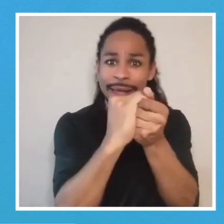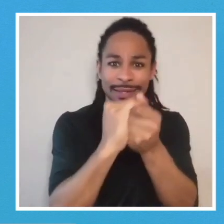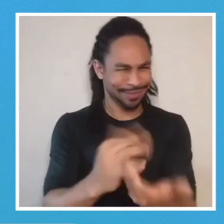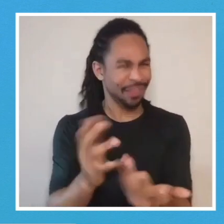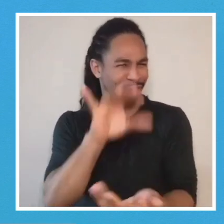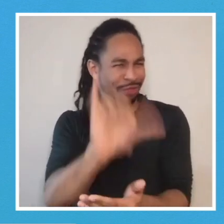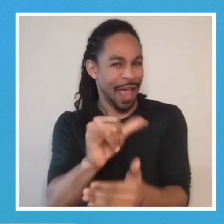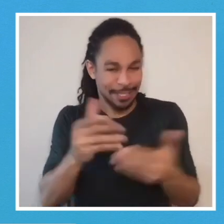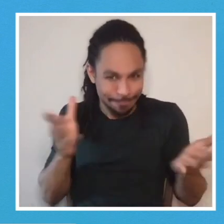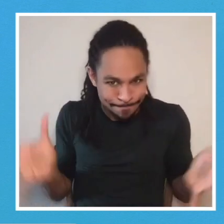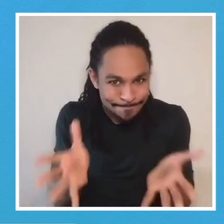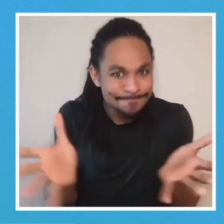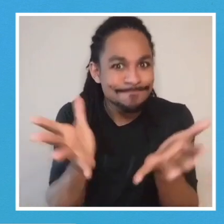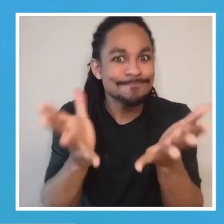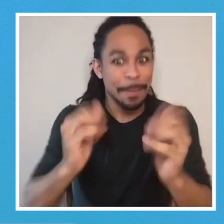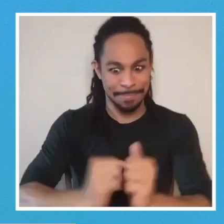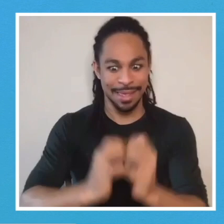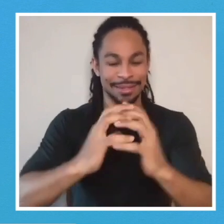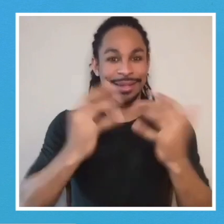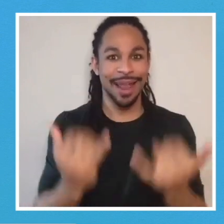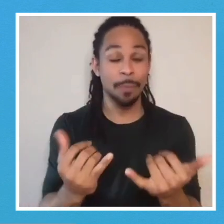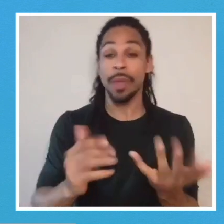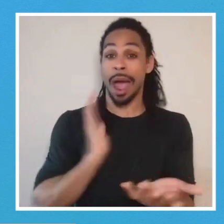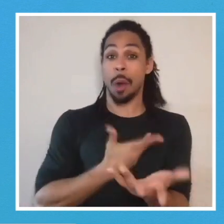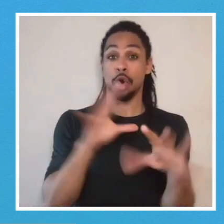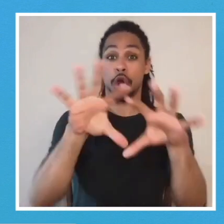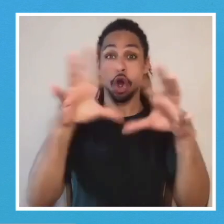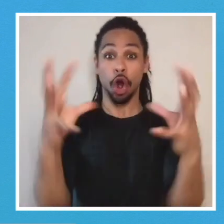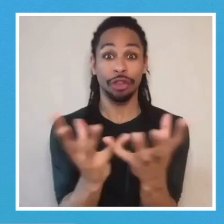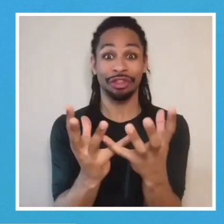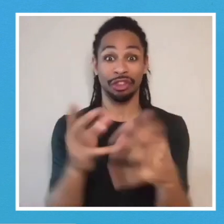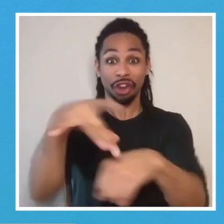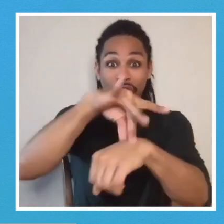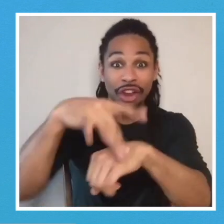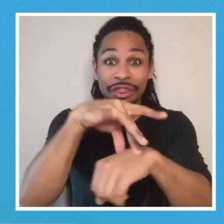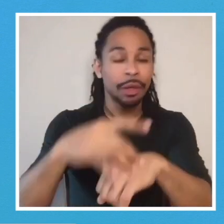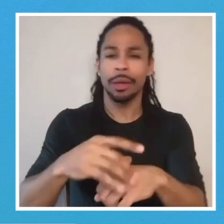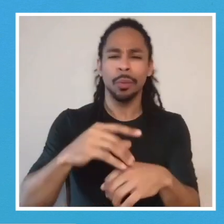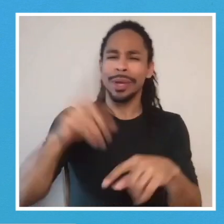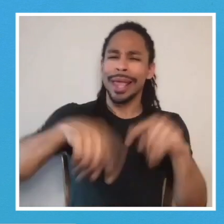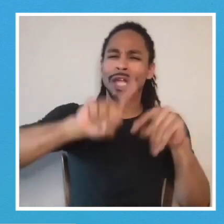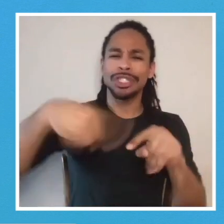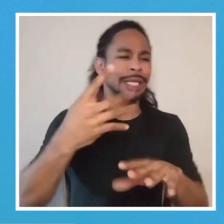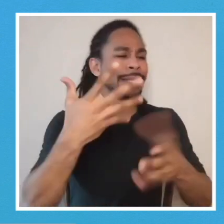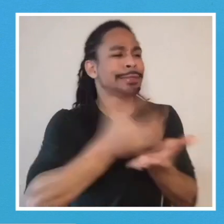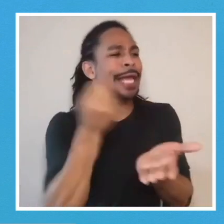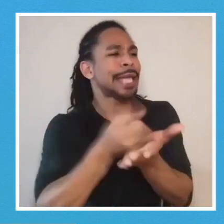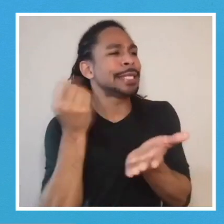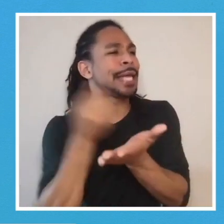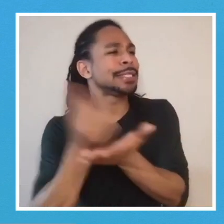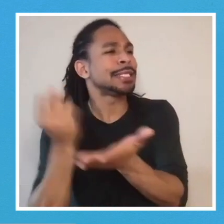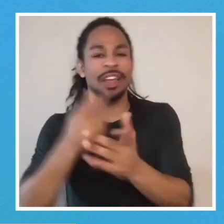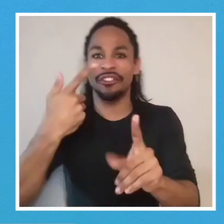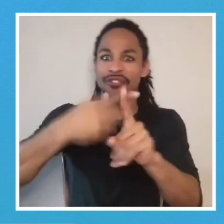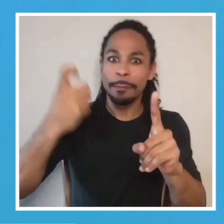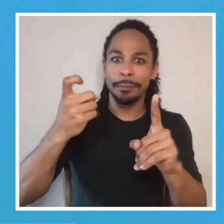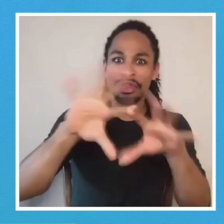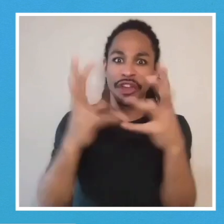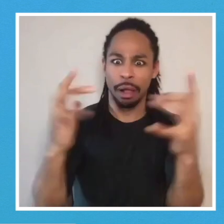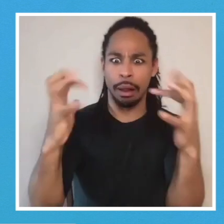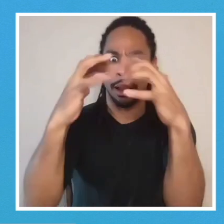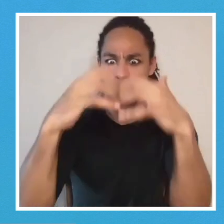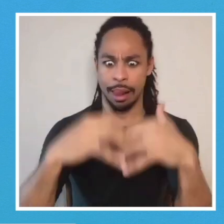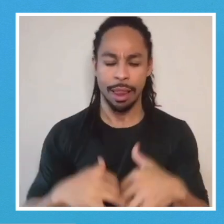not just a thing to be financialized and extracted from, but a part of us to help us all